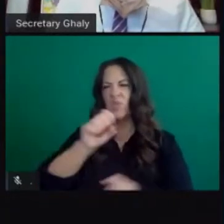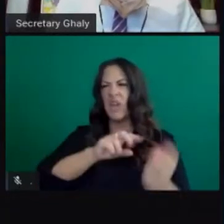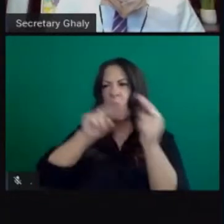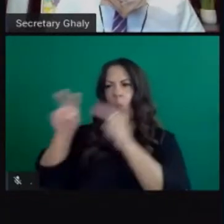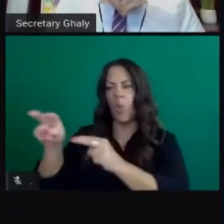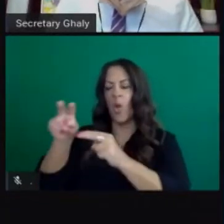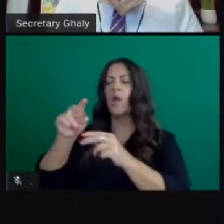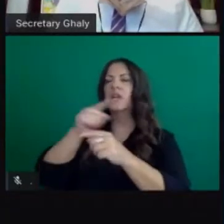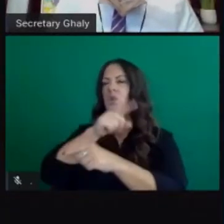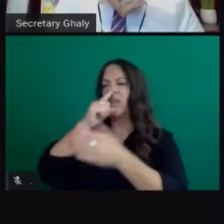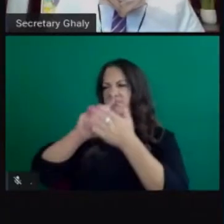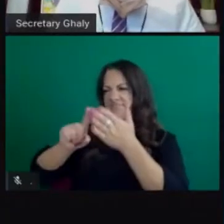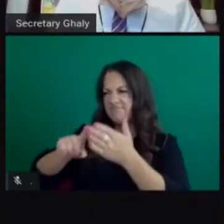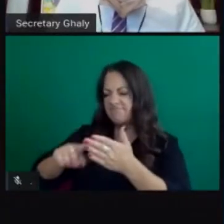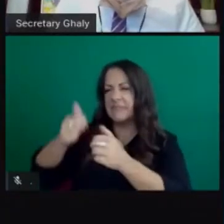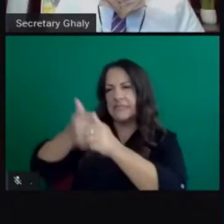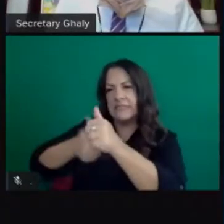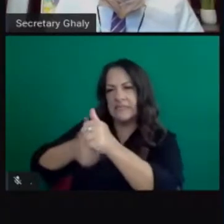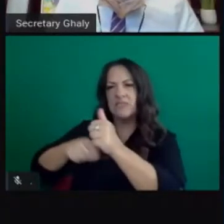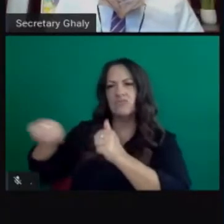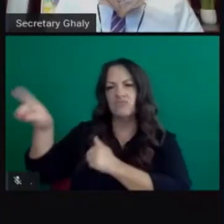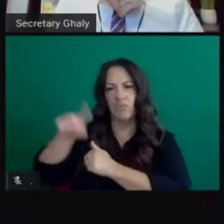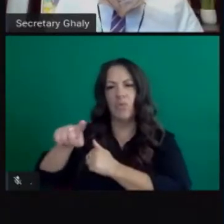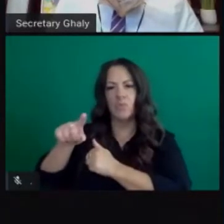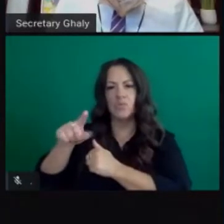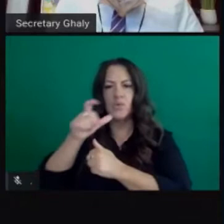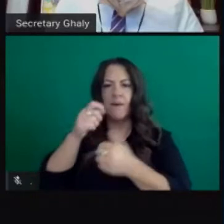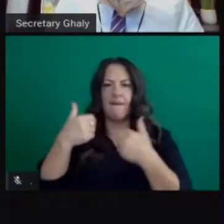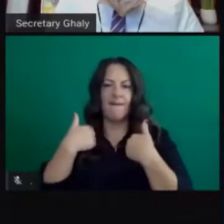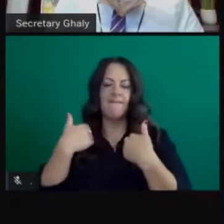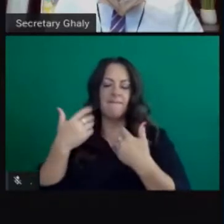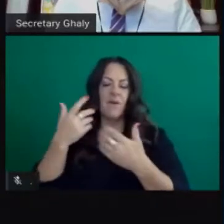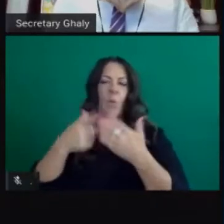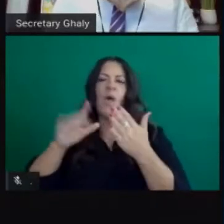weekly screening across many of these facilities.